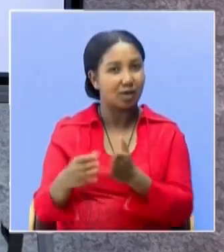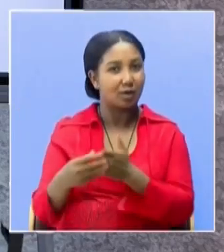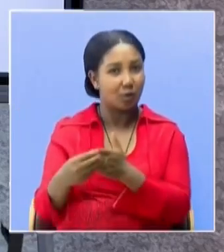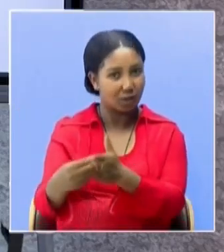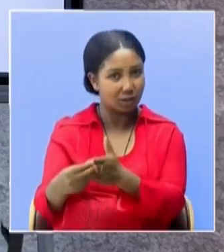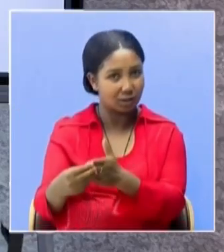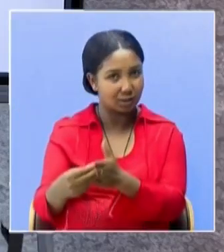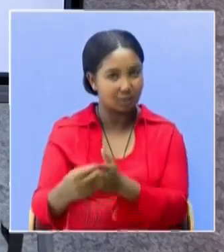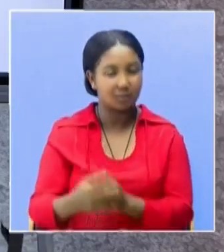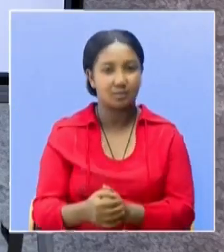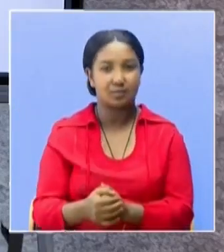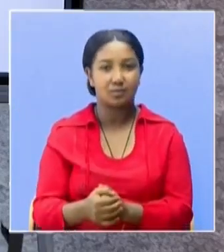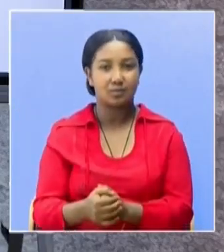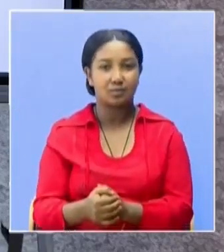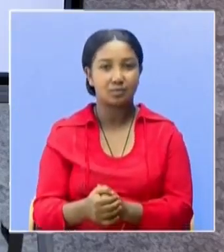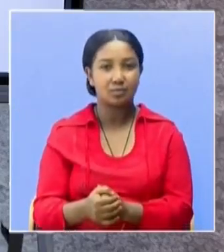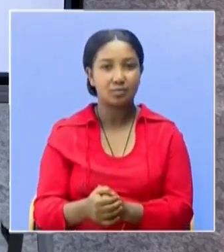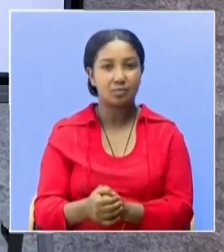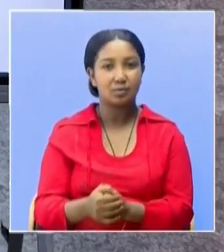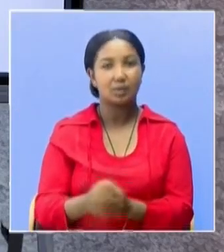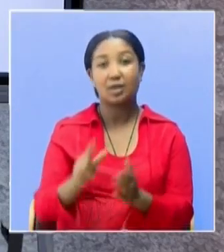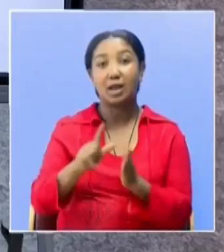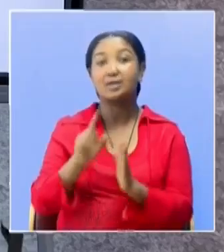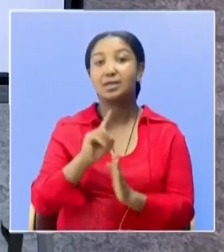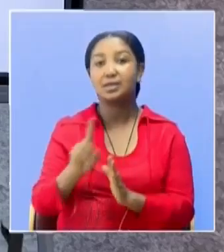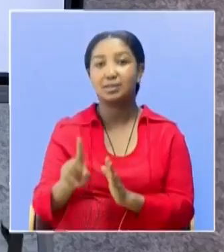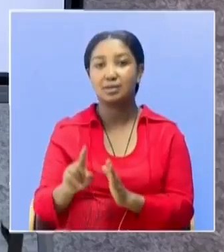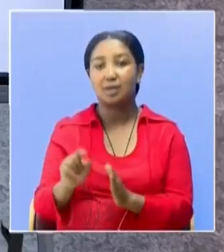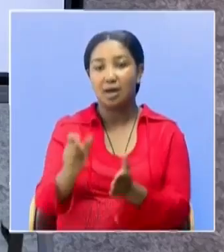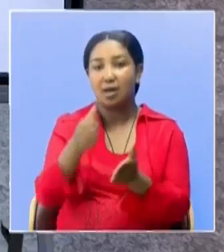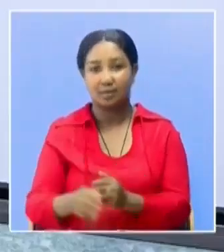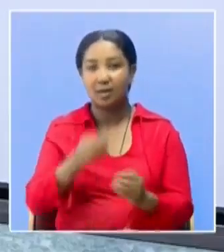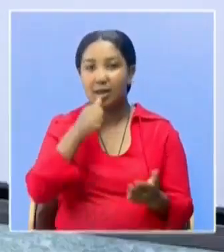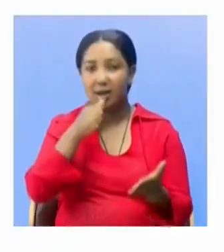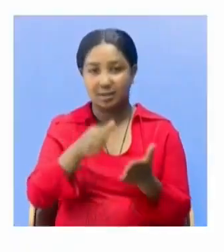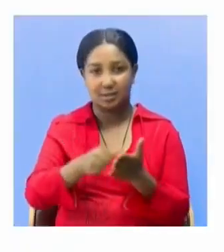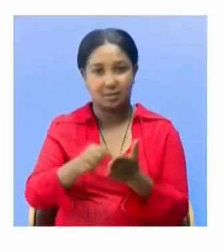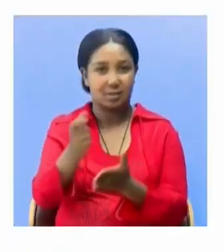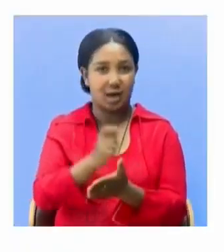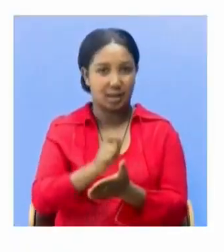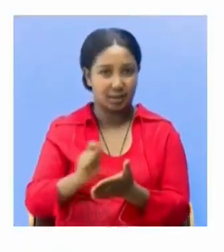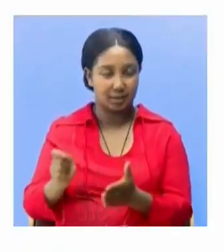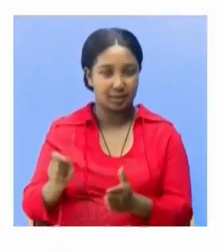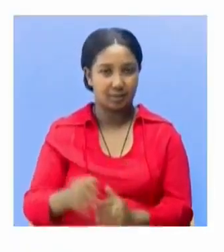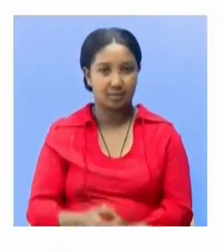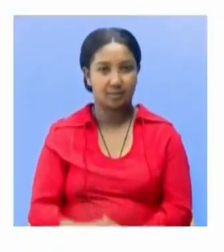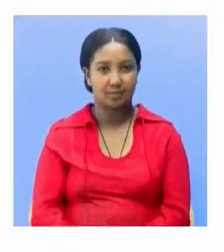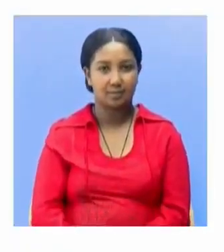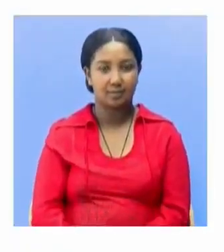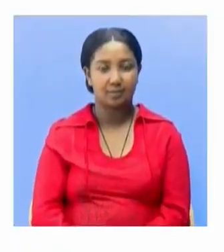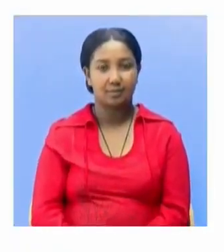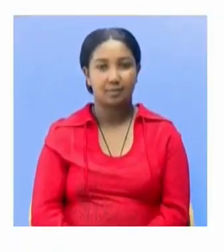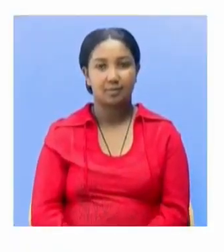is a part of Unit 3. The lesson topic that is letter writing. Letter writing.